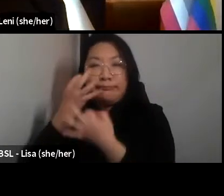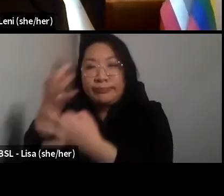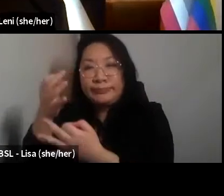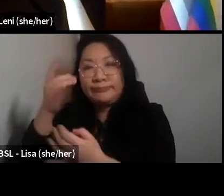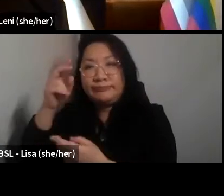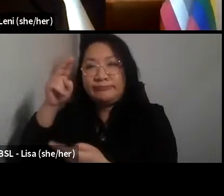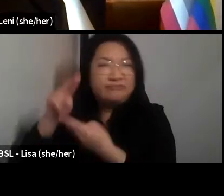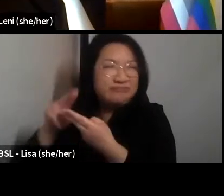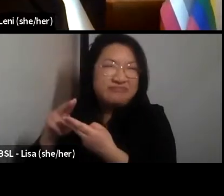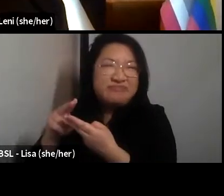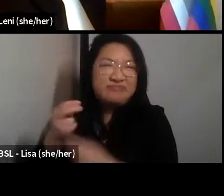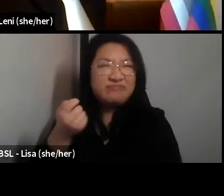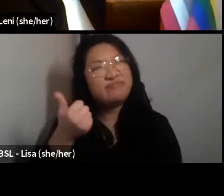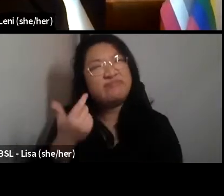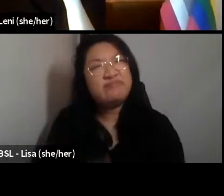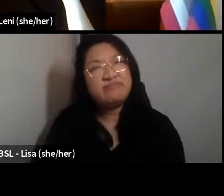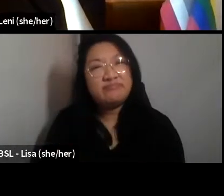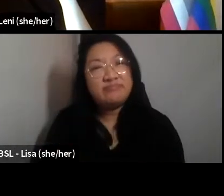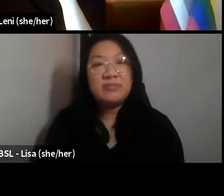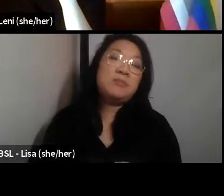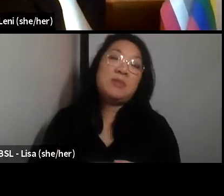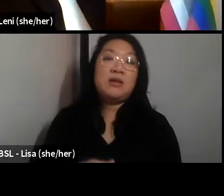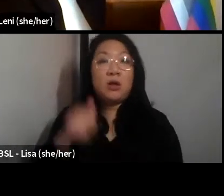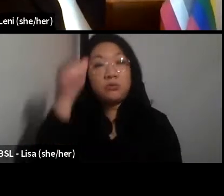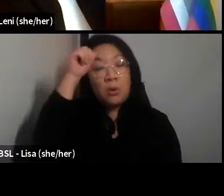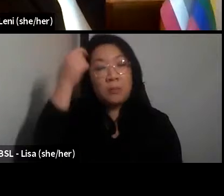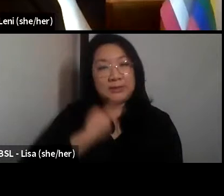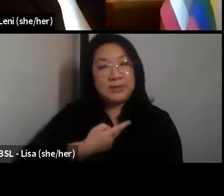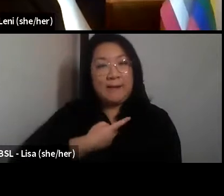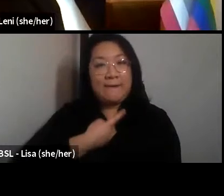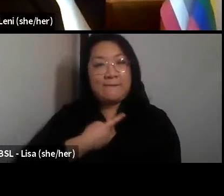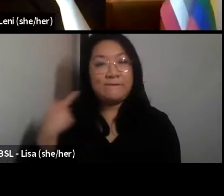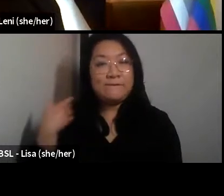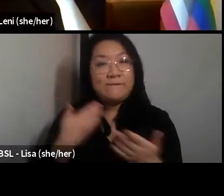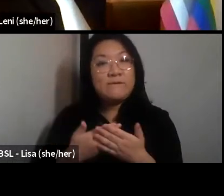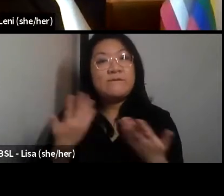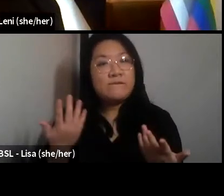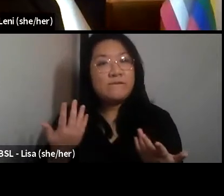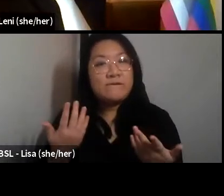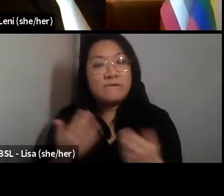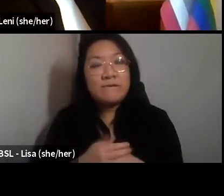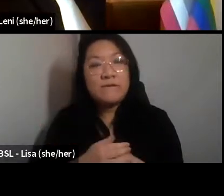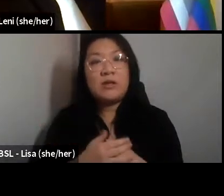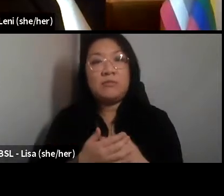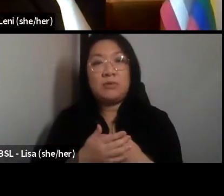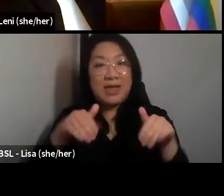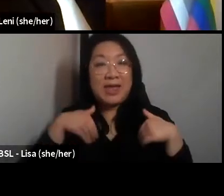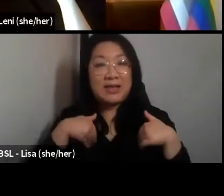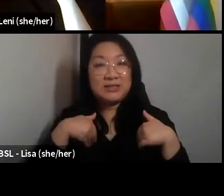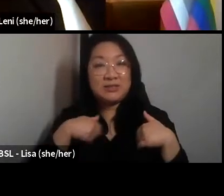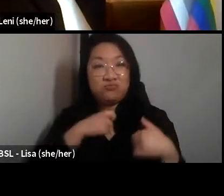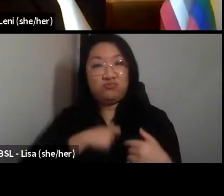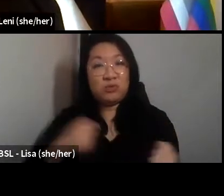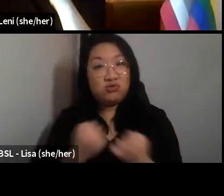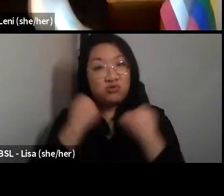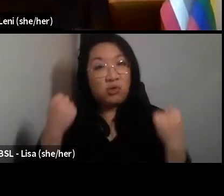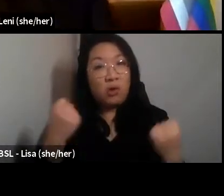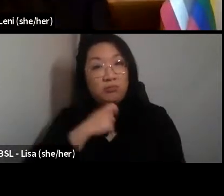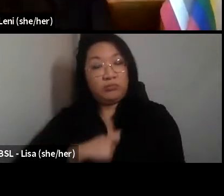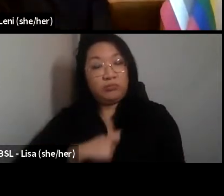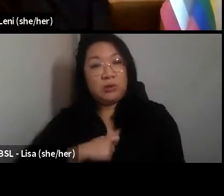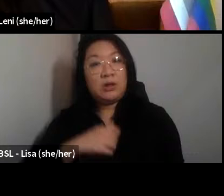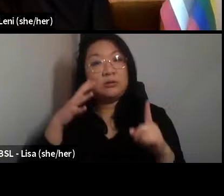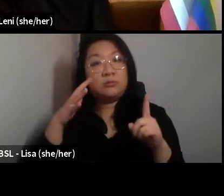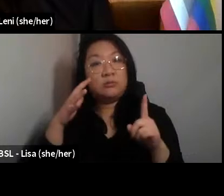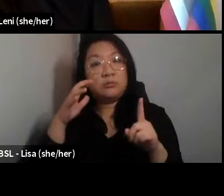And yeah, it's something I've always known I was asexual. I've never lived my life being anything else. I discovered the terms, fortunately,